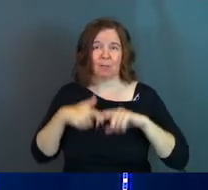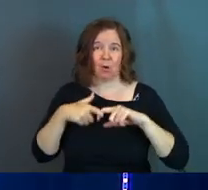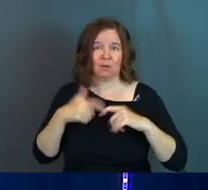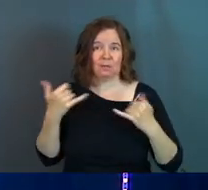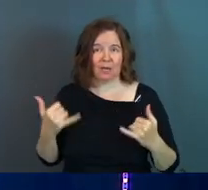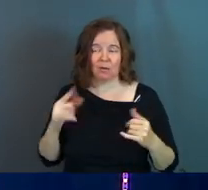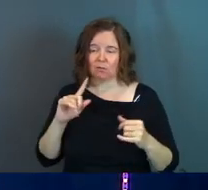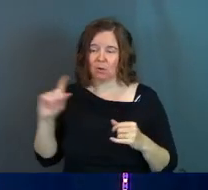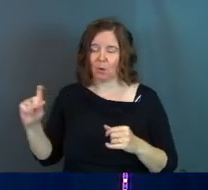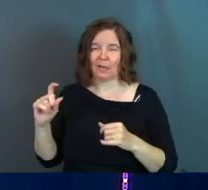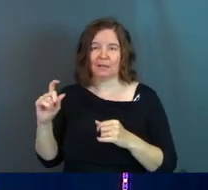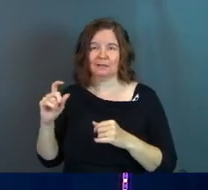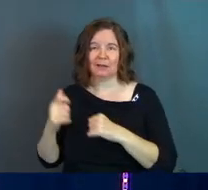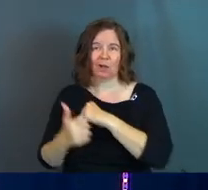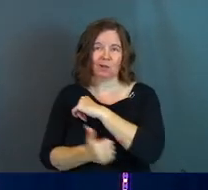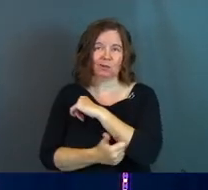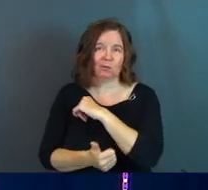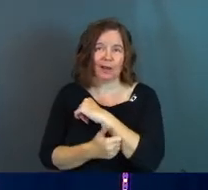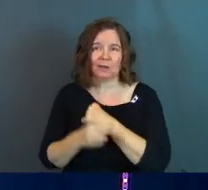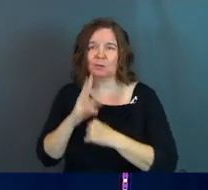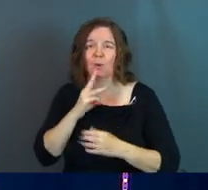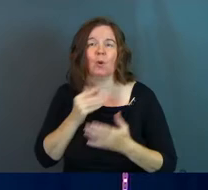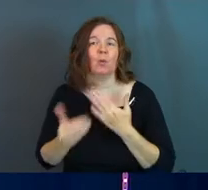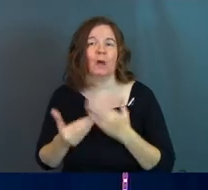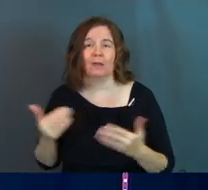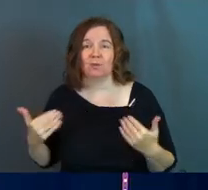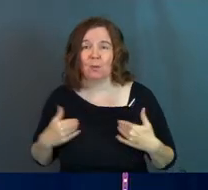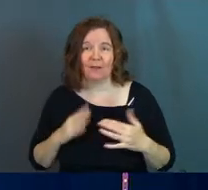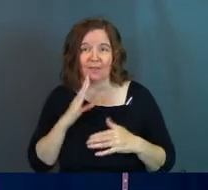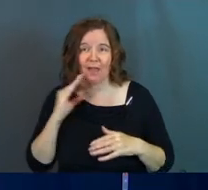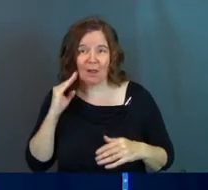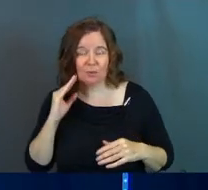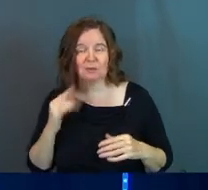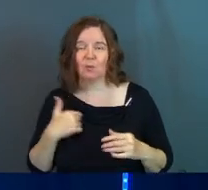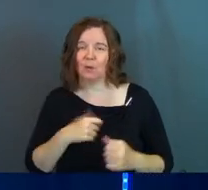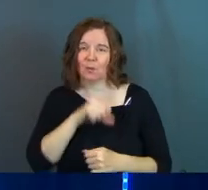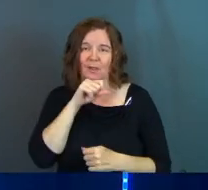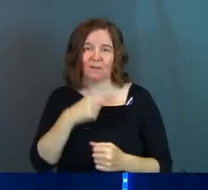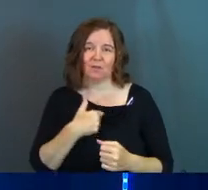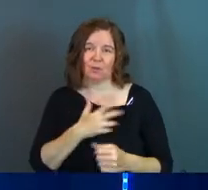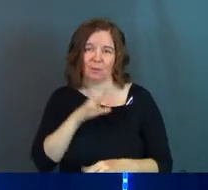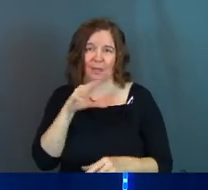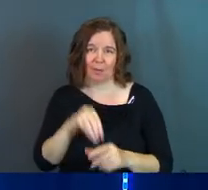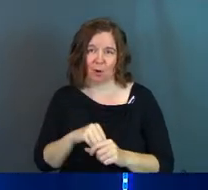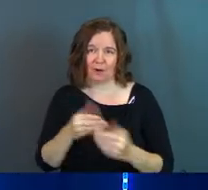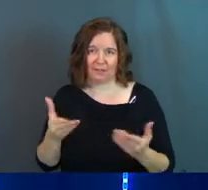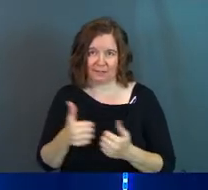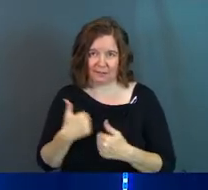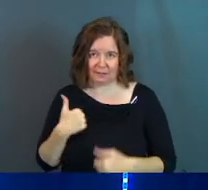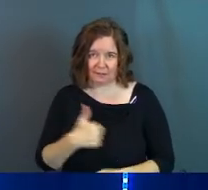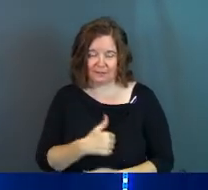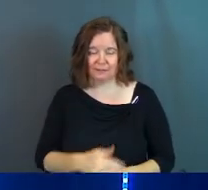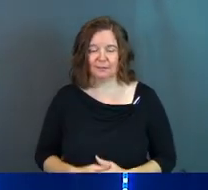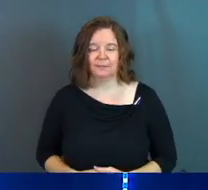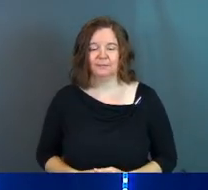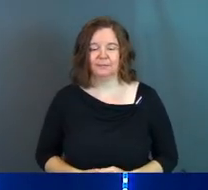right now. Go get yourself a cracker and some water, whatever you've got in the house, and we would love for you guys to be a part of this.